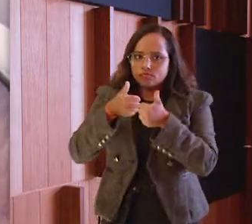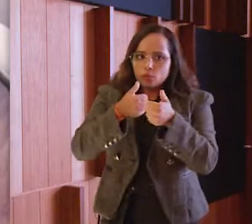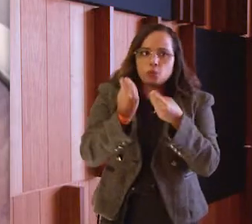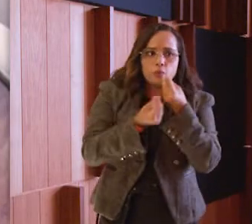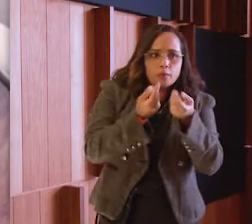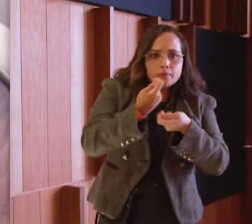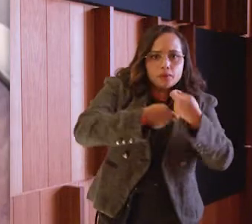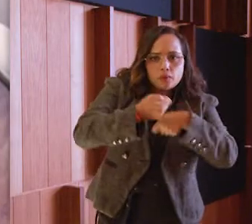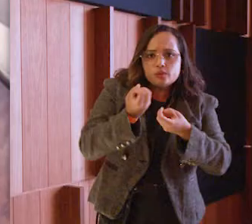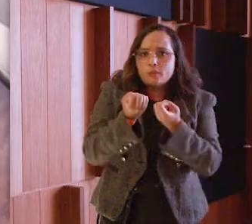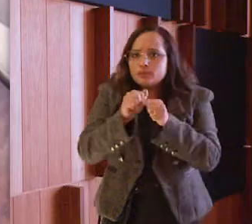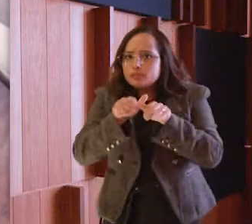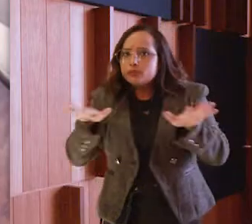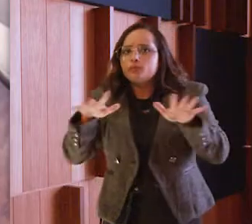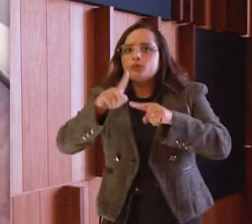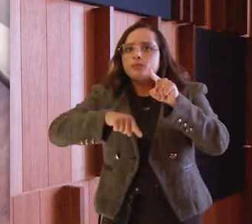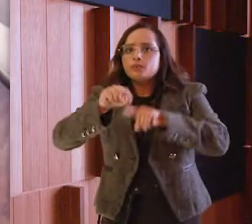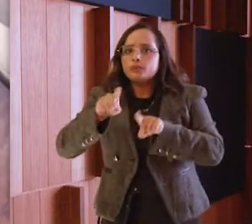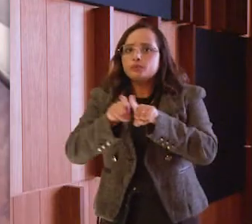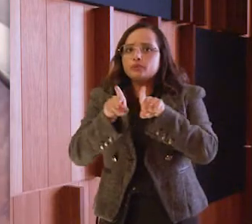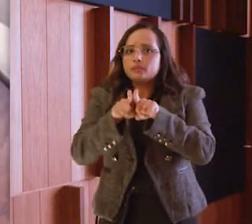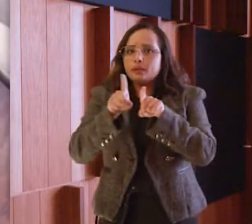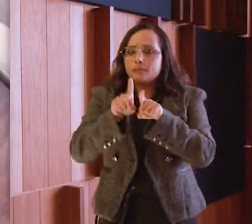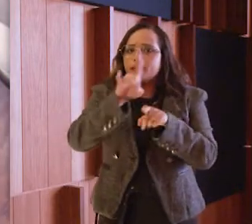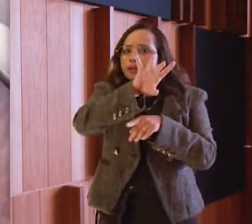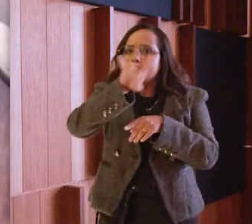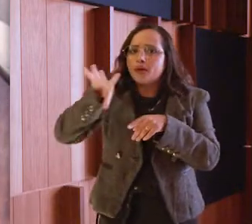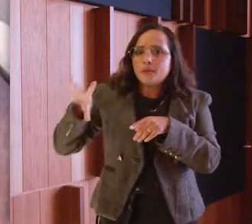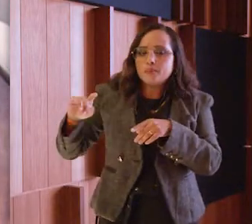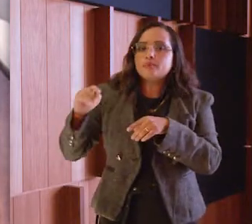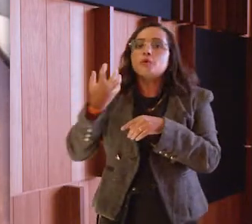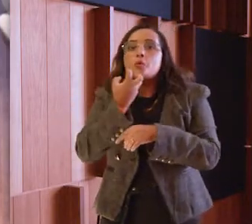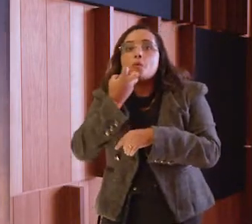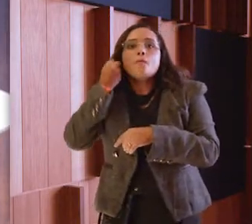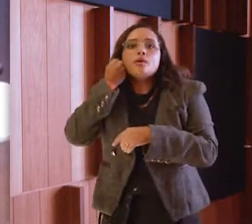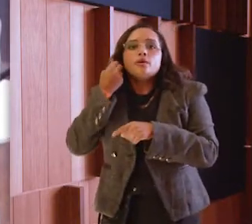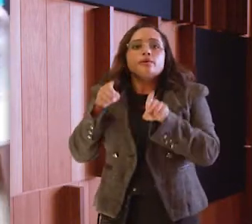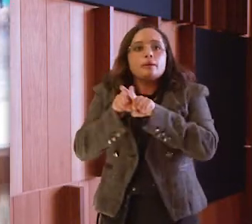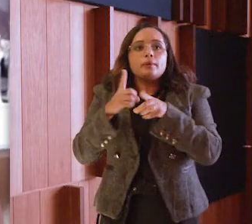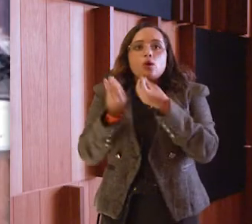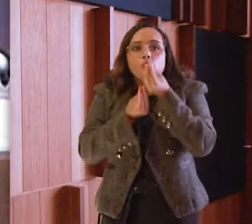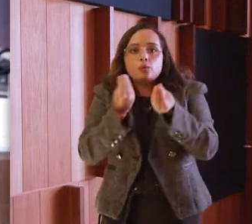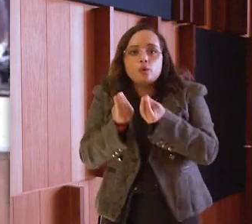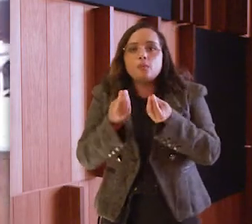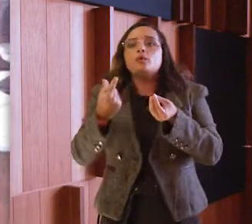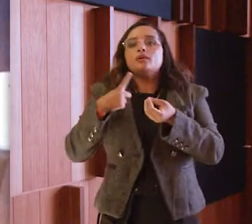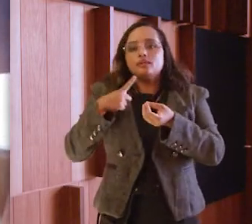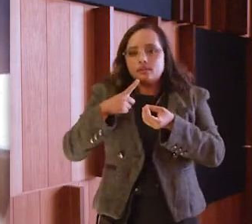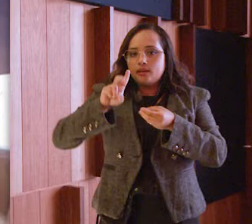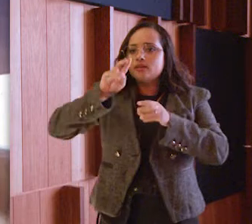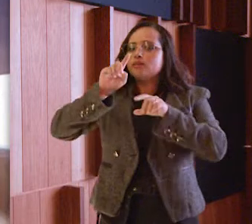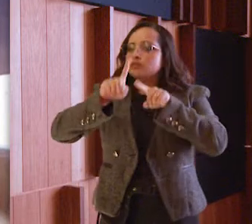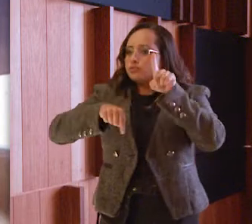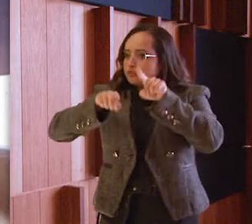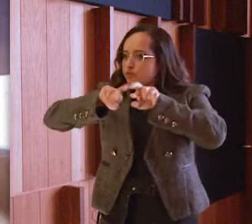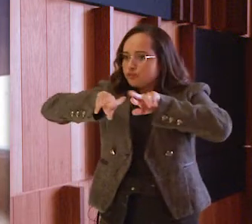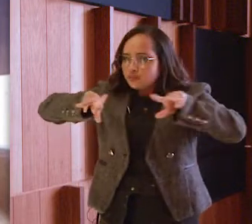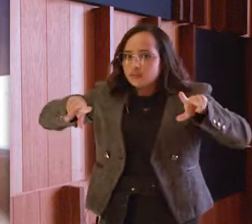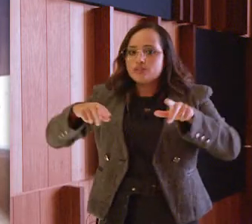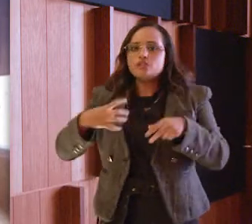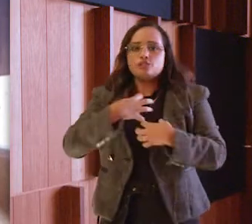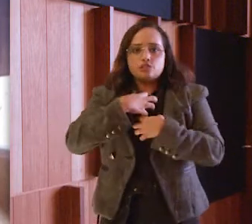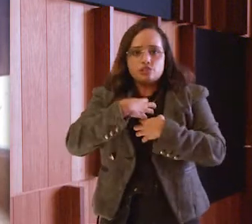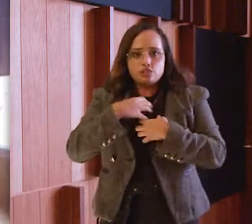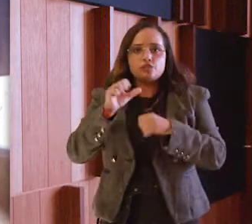digital assets. There's new operating models. We are dealing with supply chain disruptions Tremendous amount of change. And of course, there's the